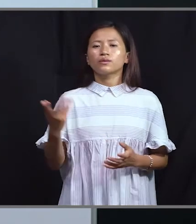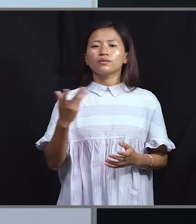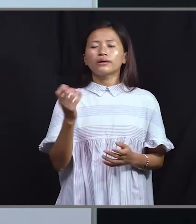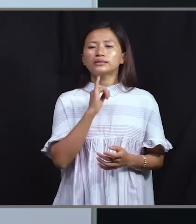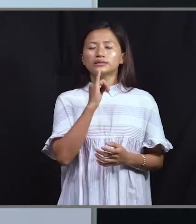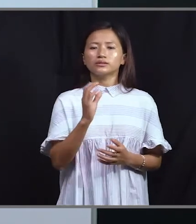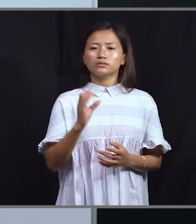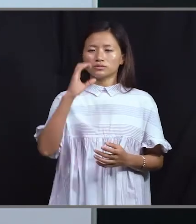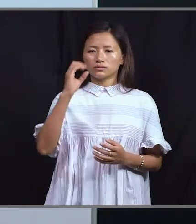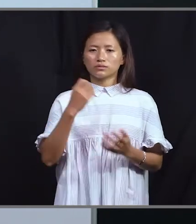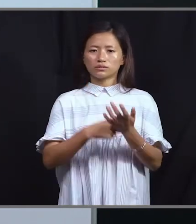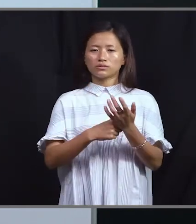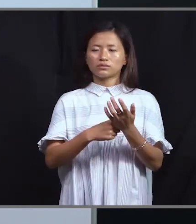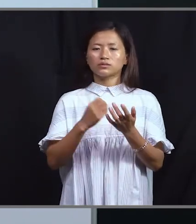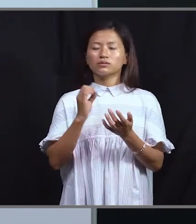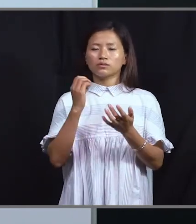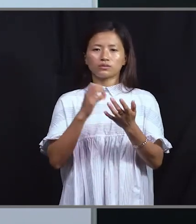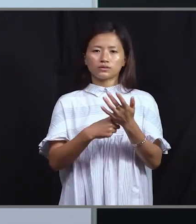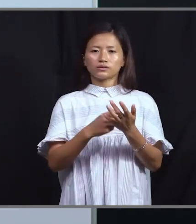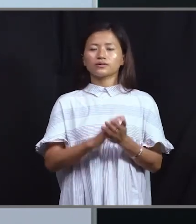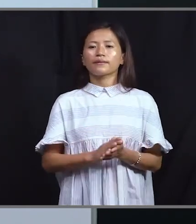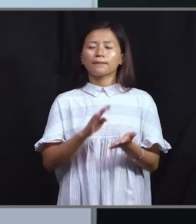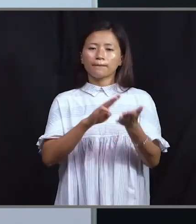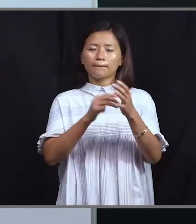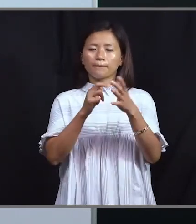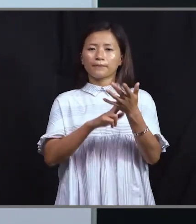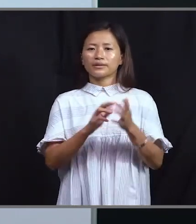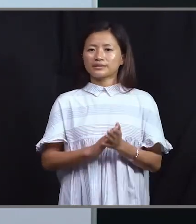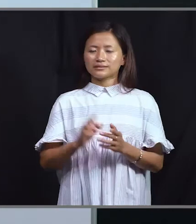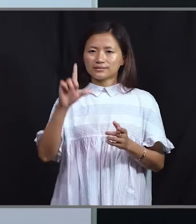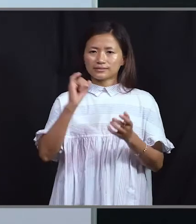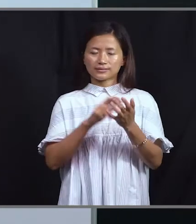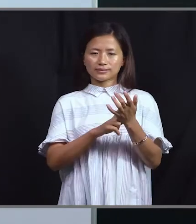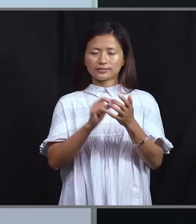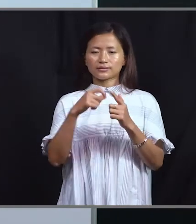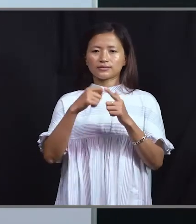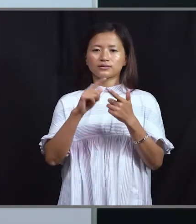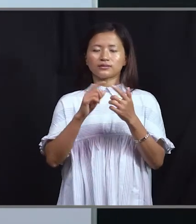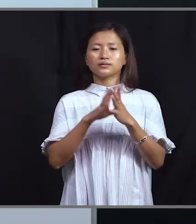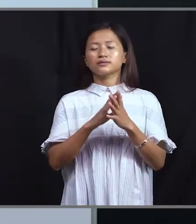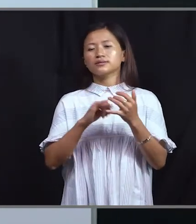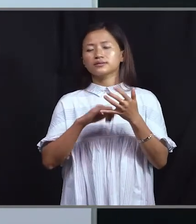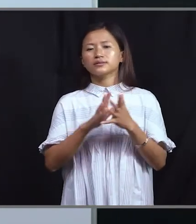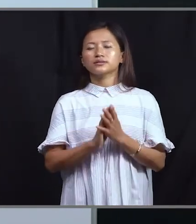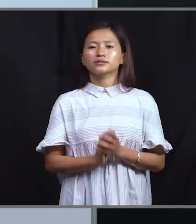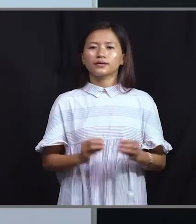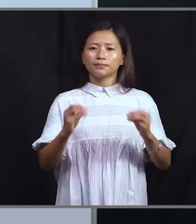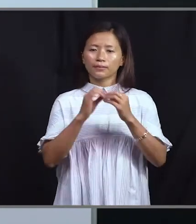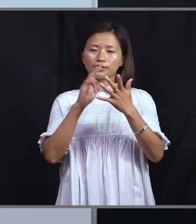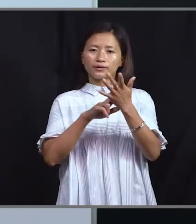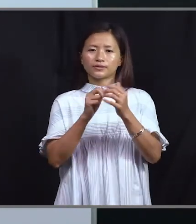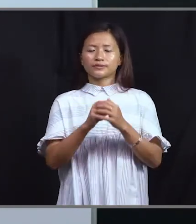is coordination considered to be the essence of management? Because it links and binds. Okay, that means what? See?